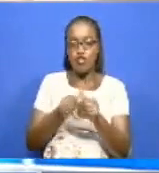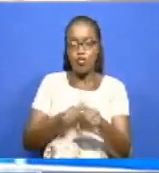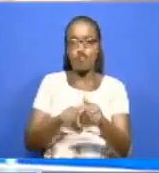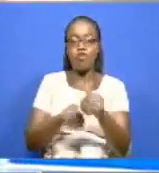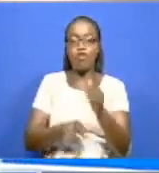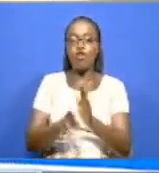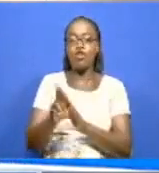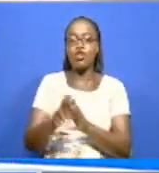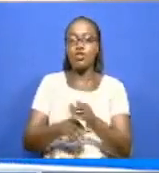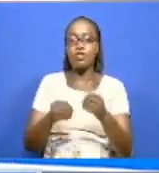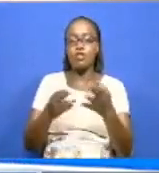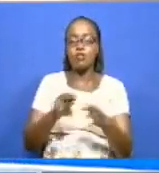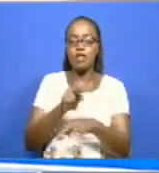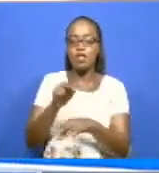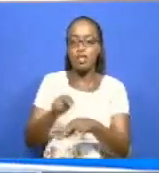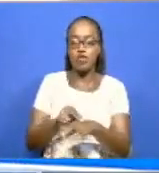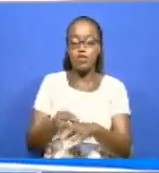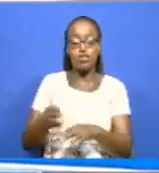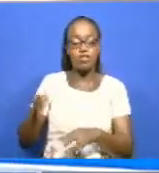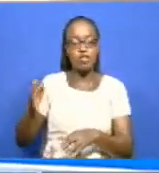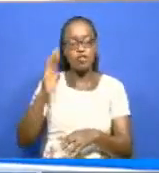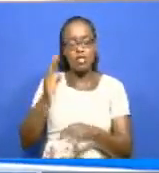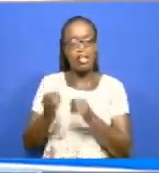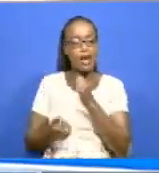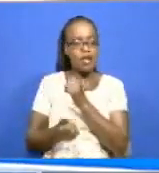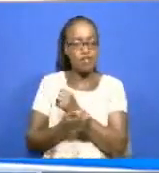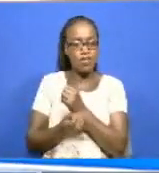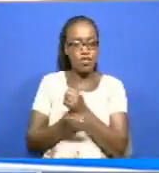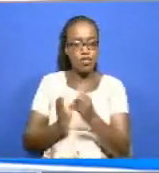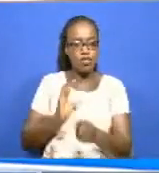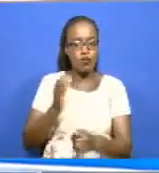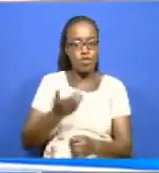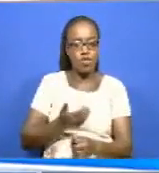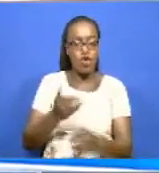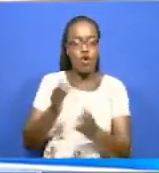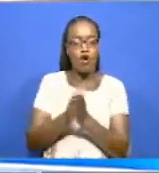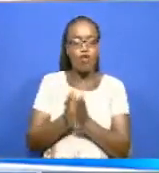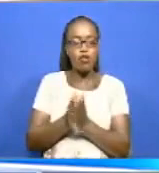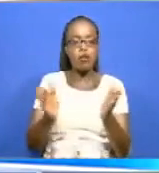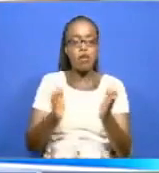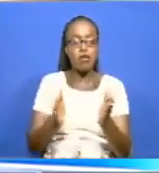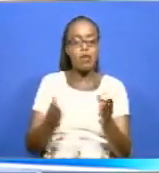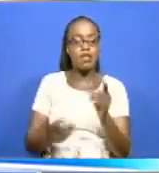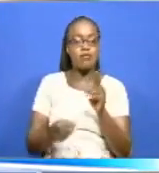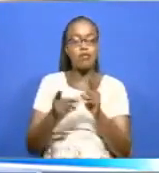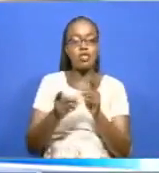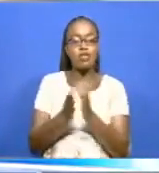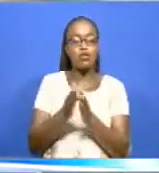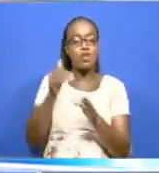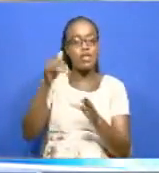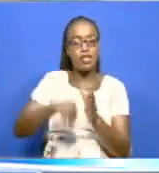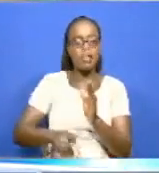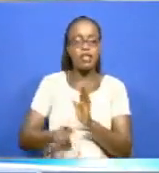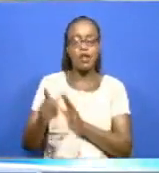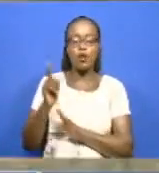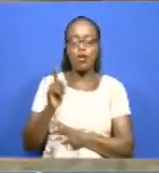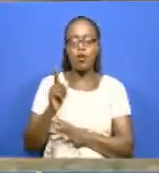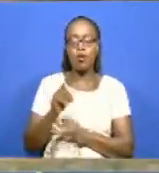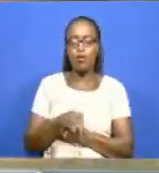outlined by the National Security Advisory Committee regarding holding of public meetings within the confines of the law.